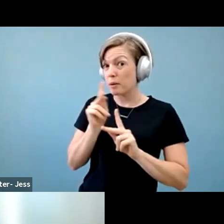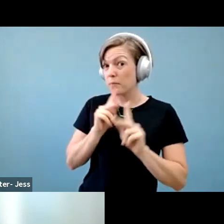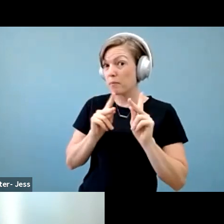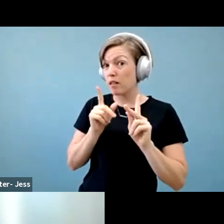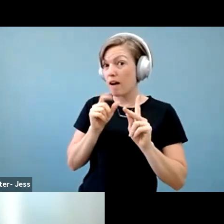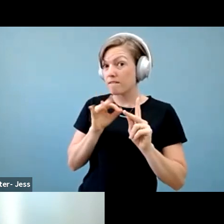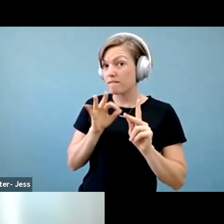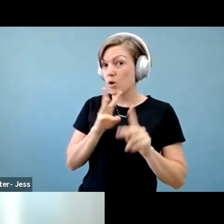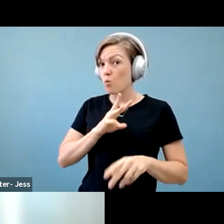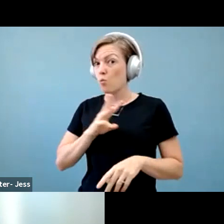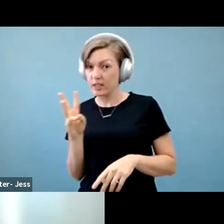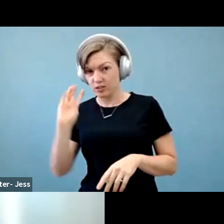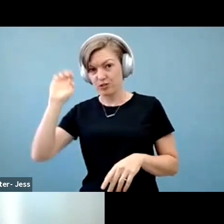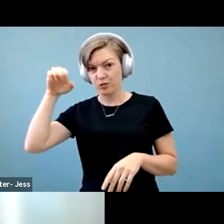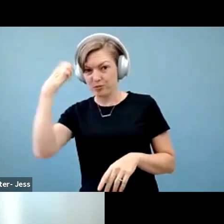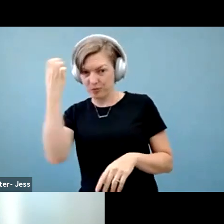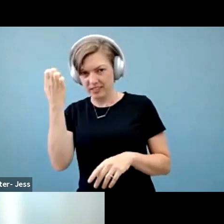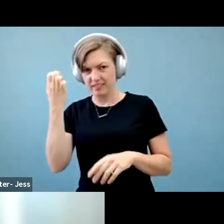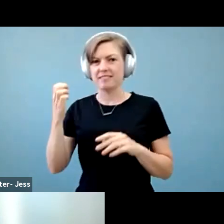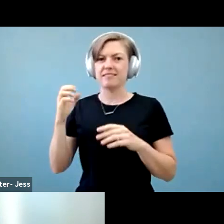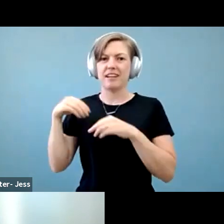Western European ancestry, right? White people.